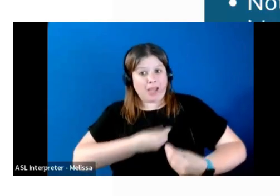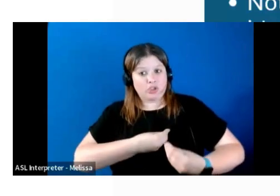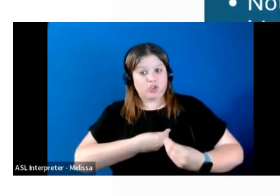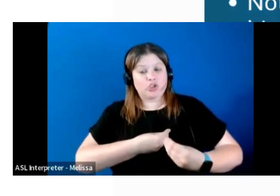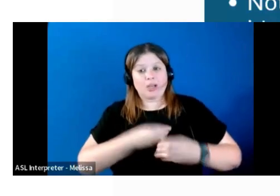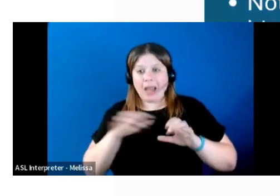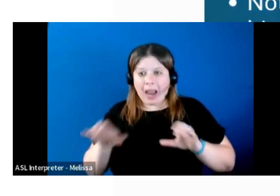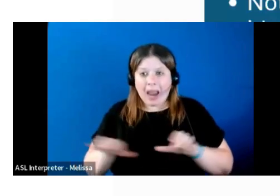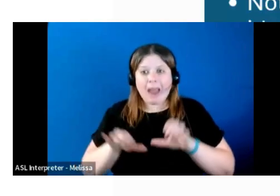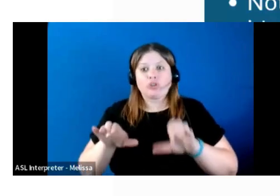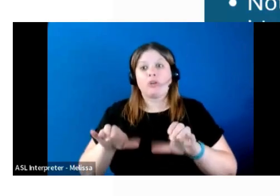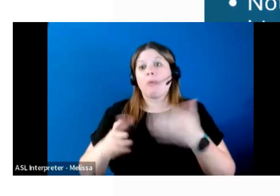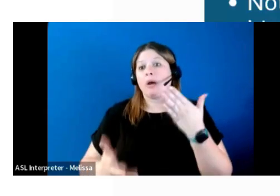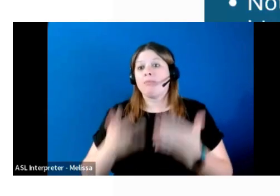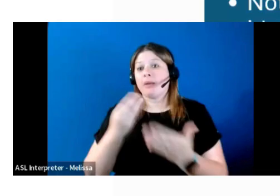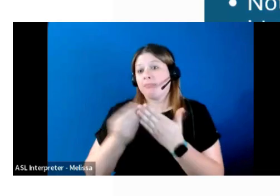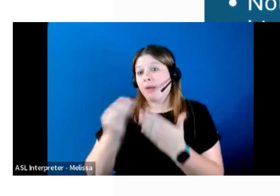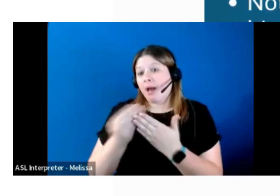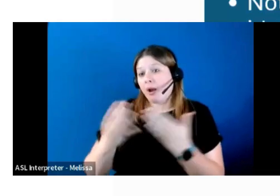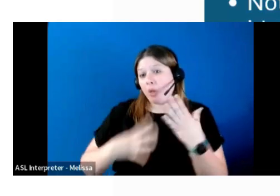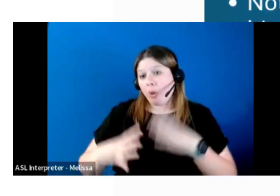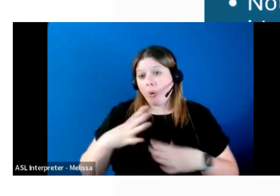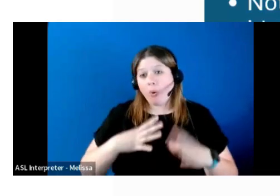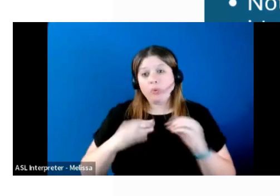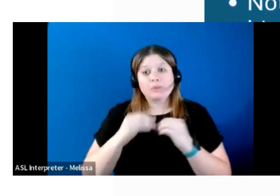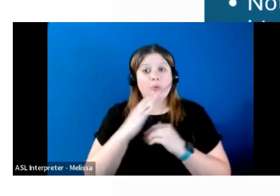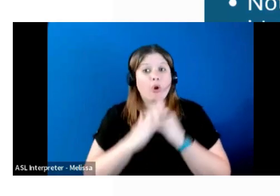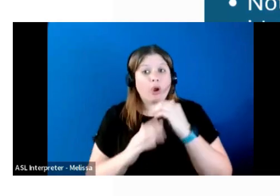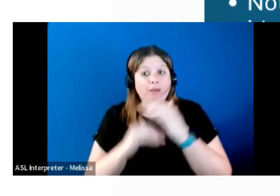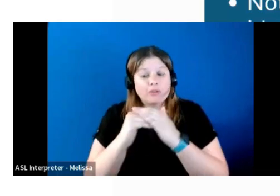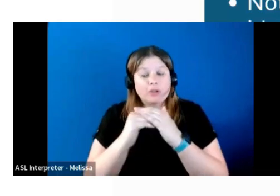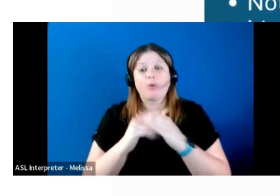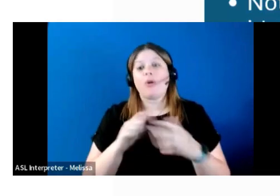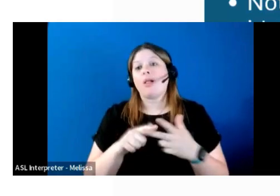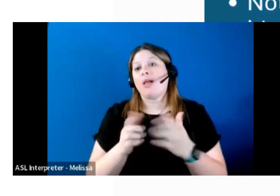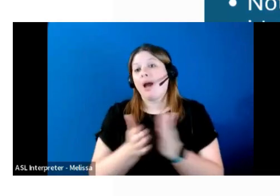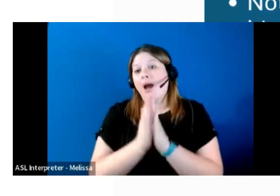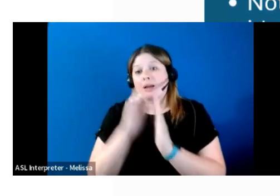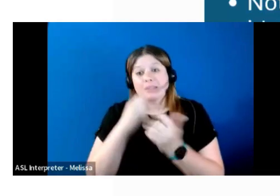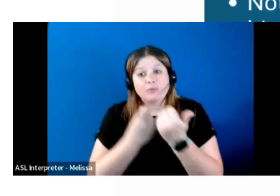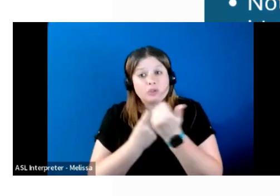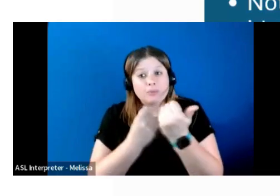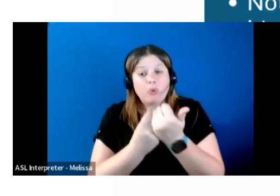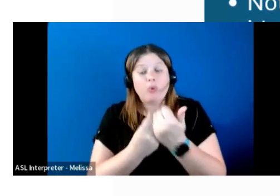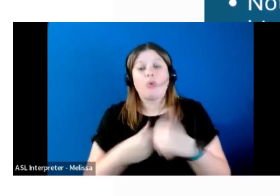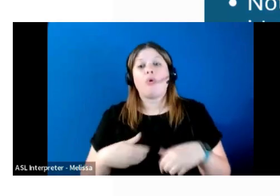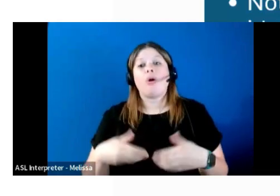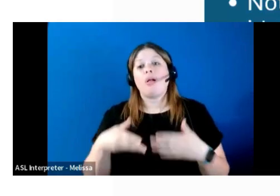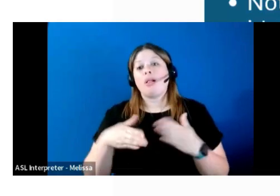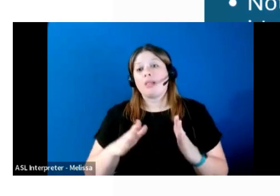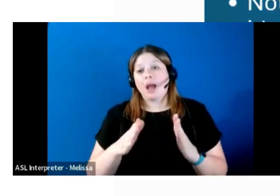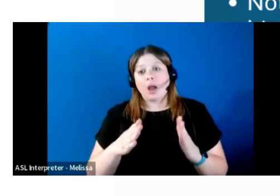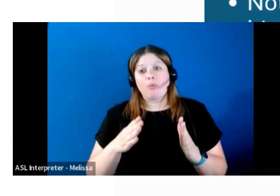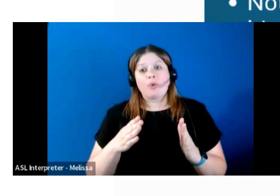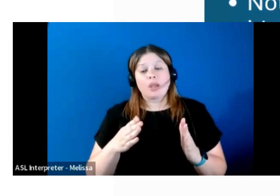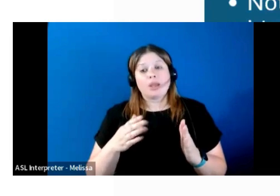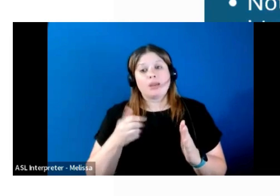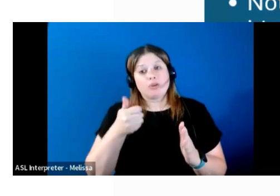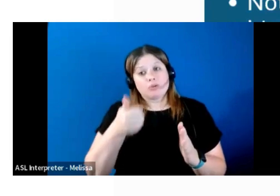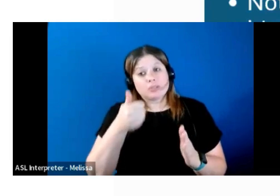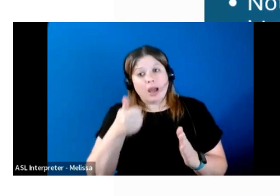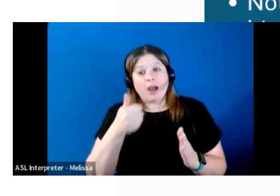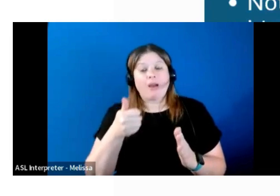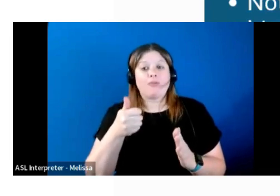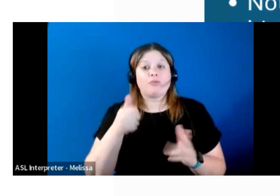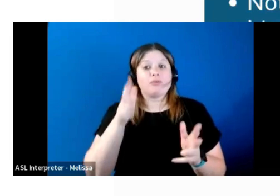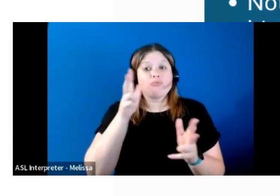for support, allowing yourself to not only hear, but fully take in a partner's or other loved